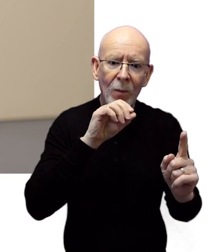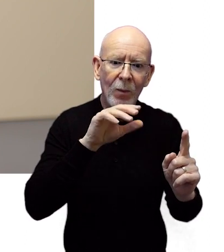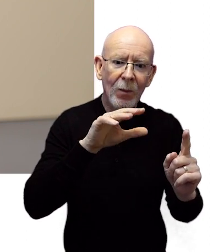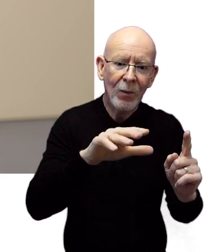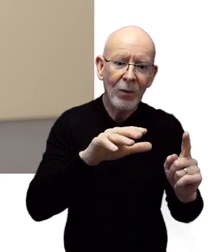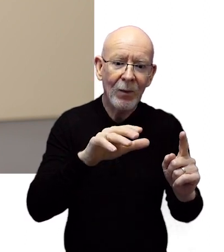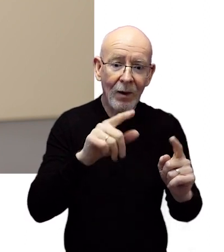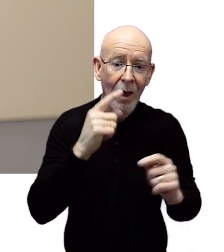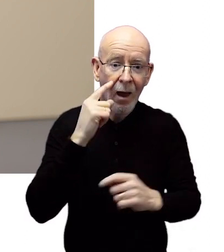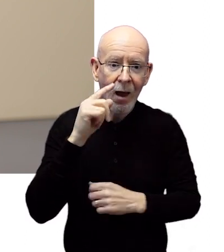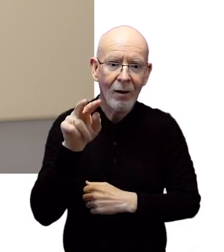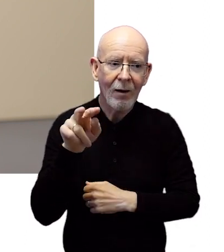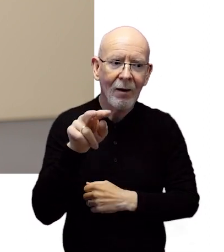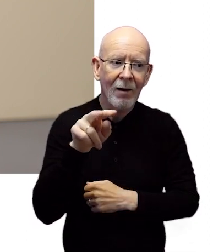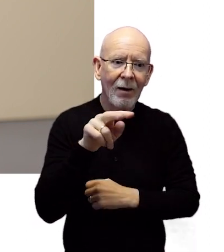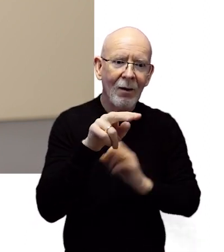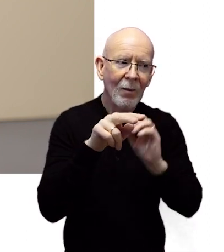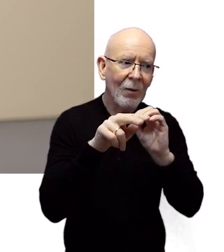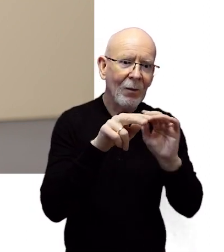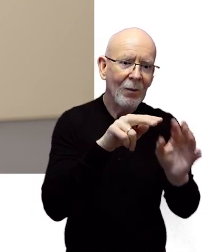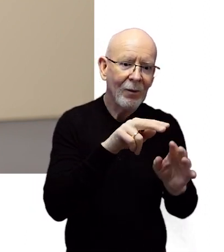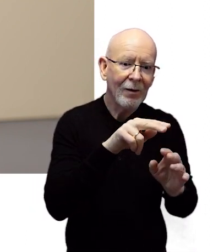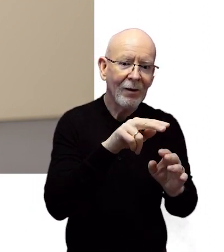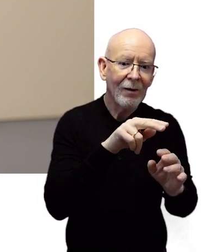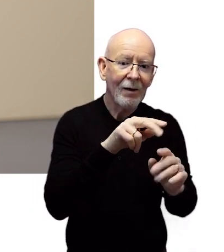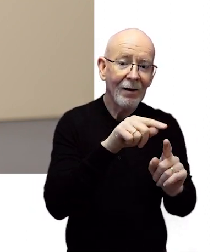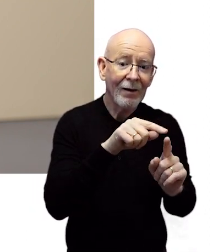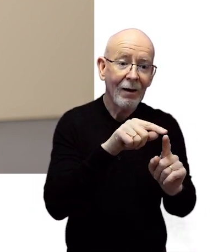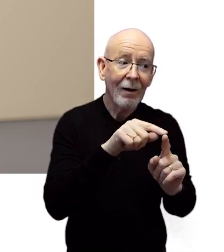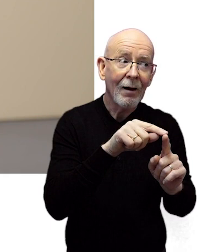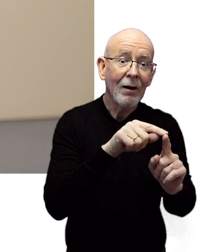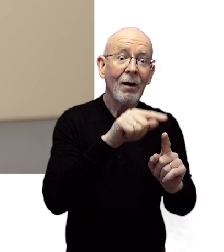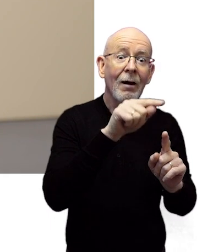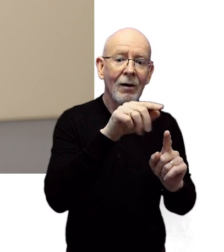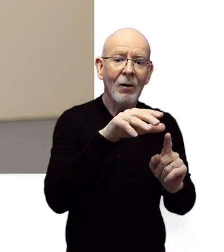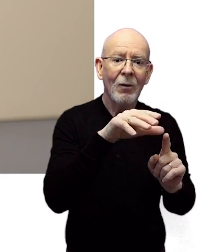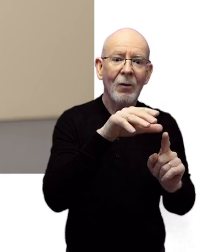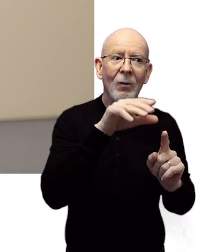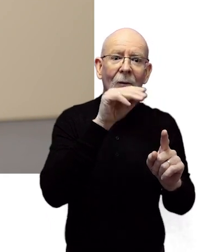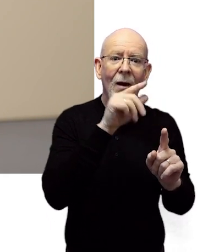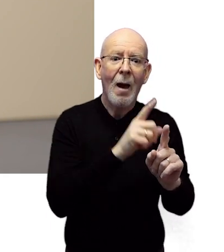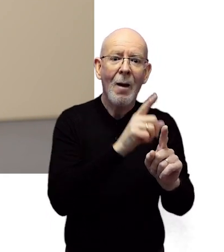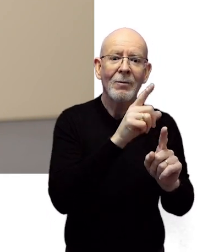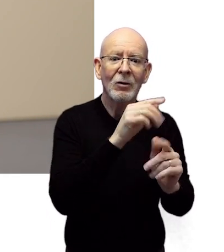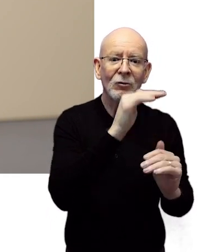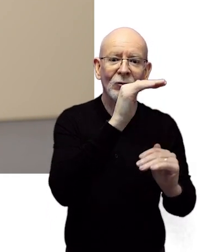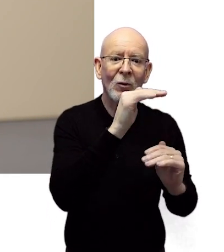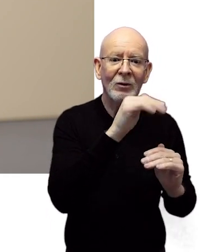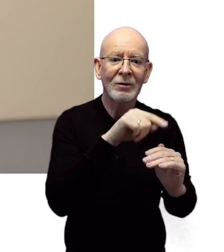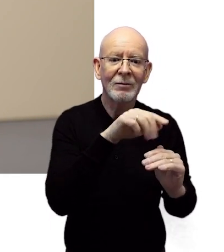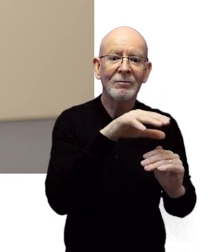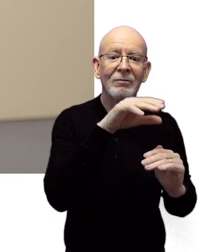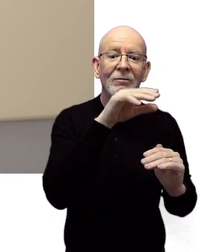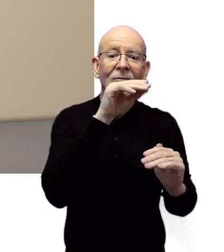follow this longer line. When you reach the next, shorter side, inhale and follow this with an exhale along the length